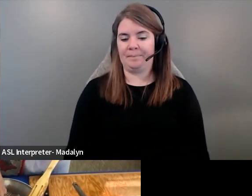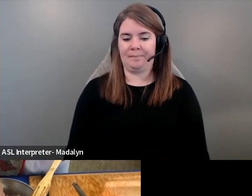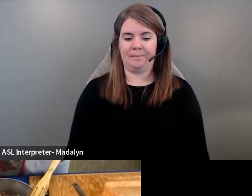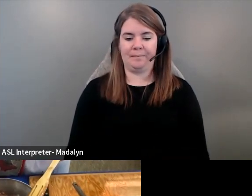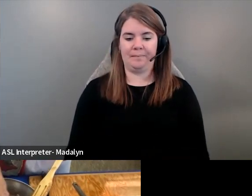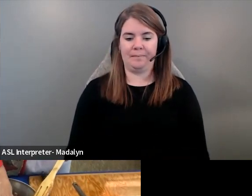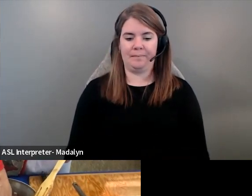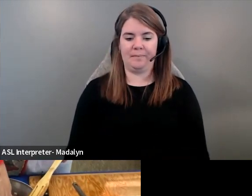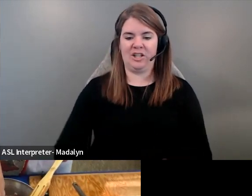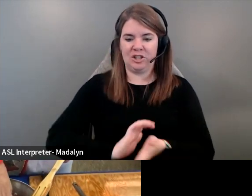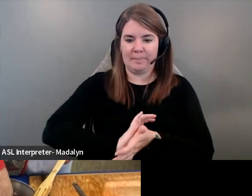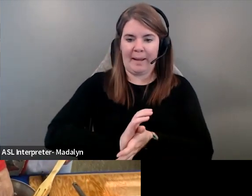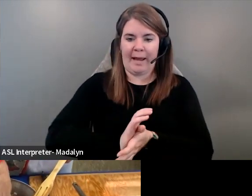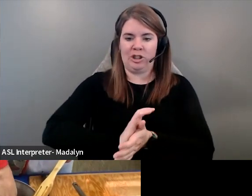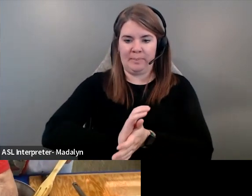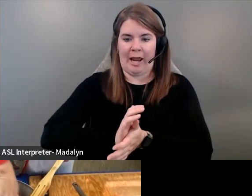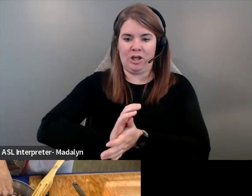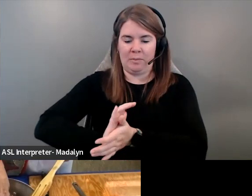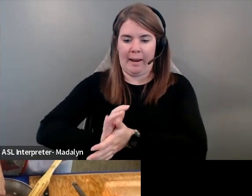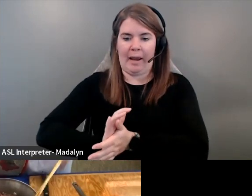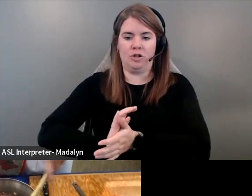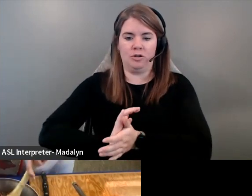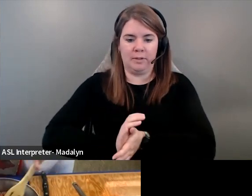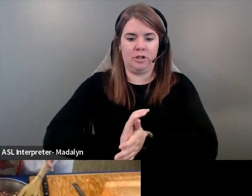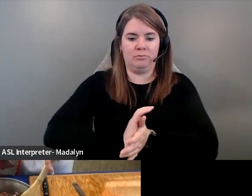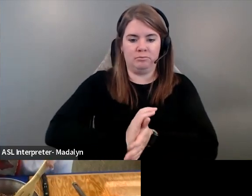Mash them up, kind of go around the pan with the fork.